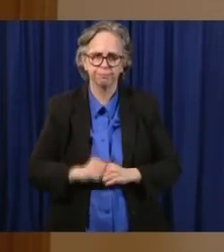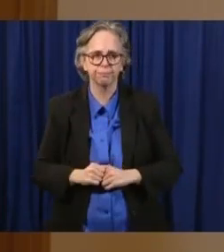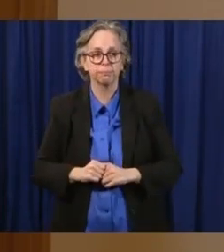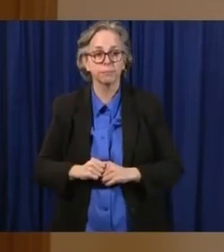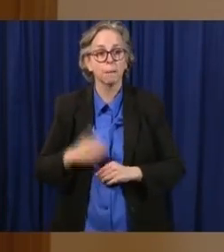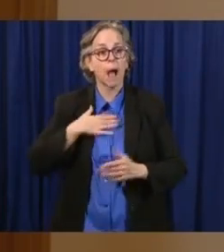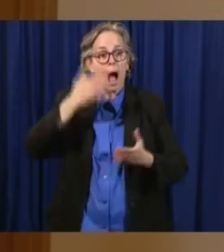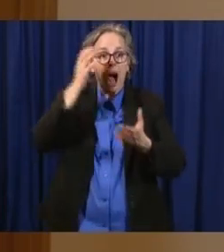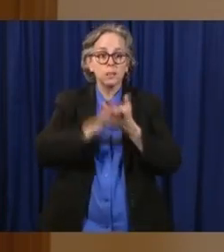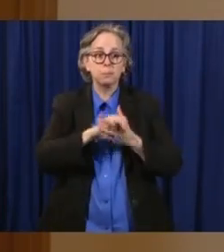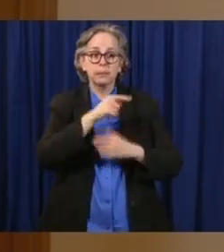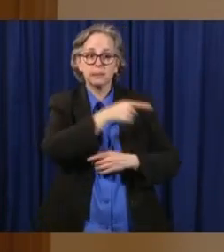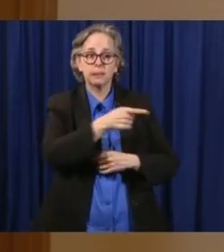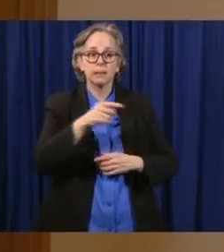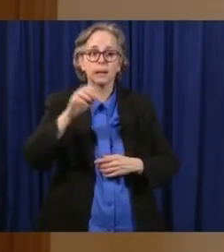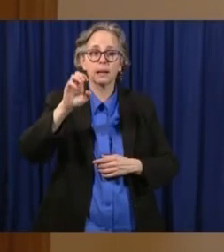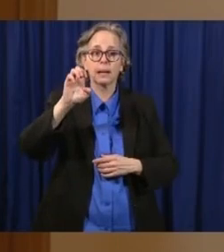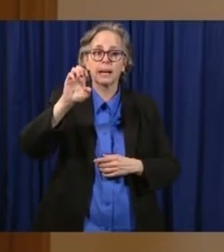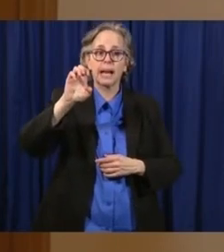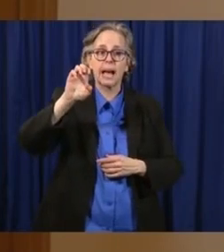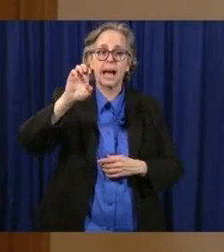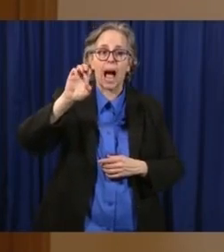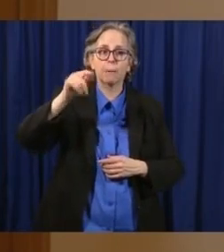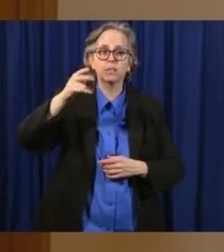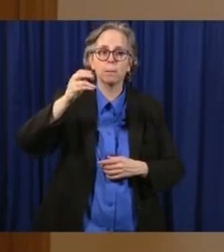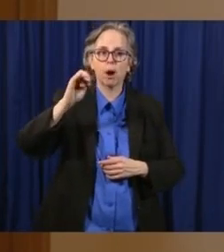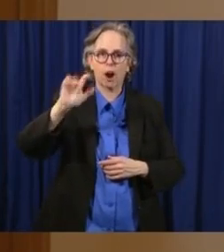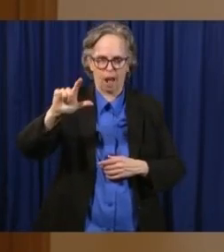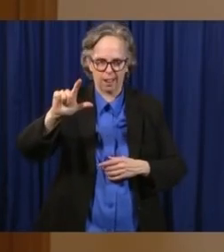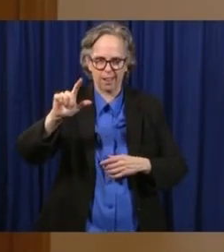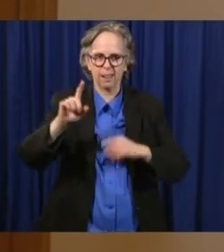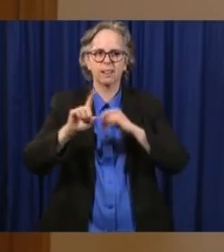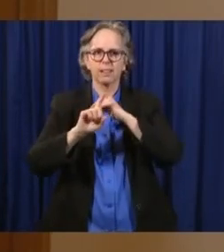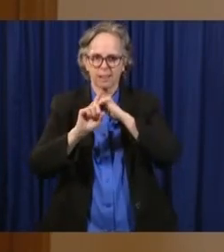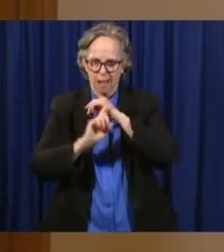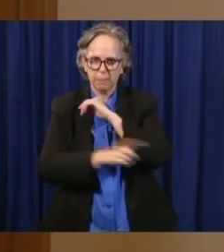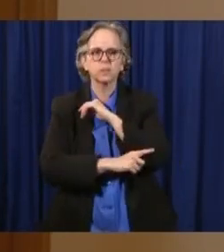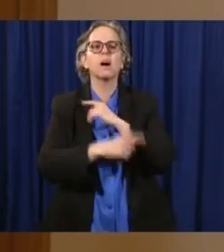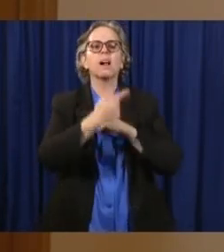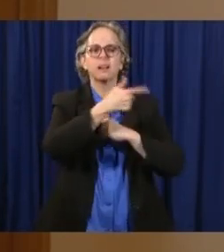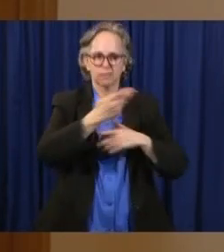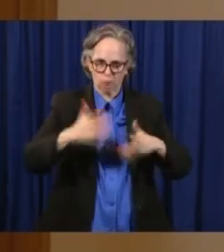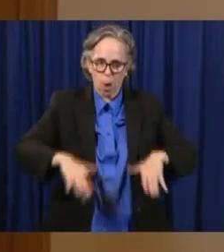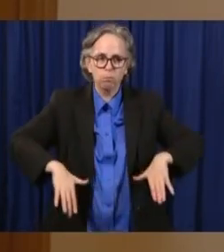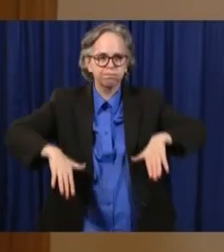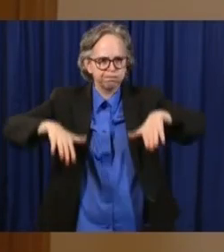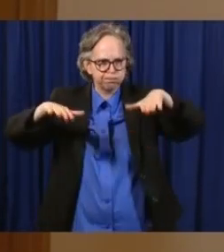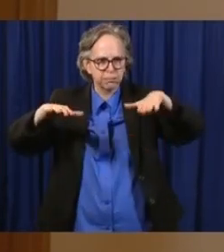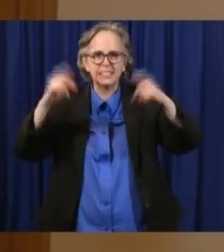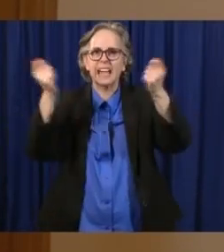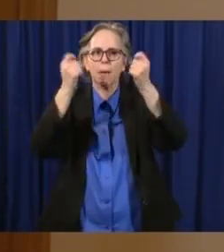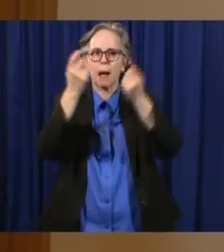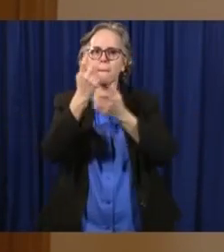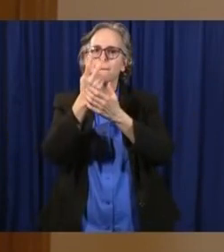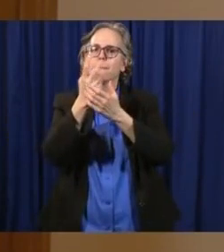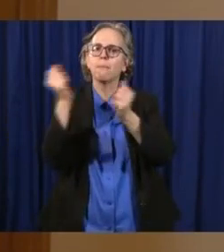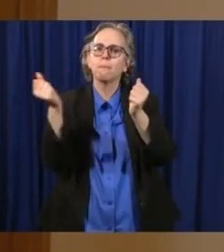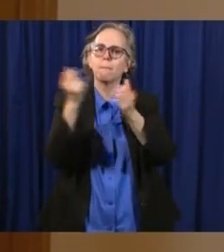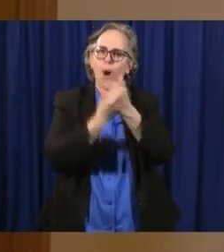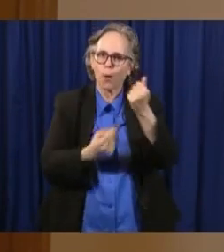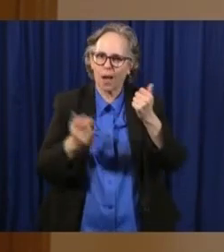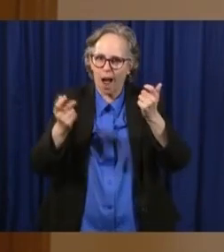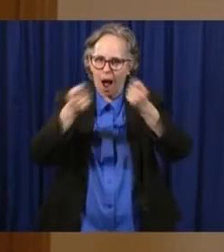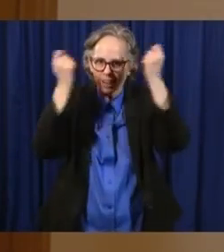are Episcopal, and they were raised in that. And we were both celebrating all those holidays together, and of course, we're celebrating those in